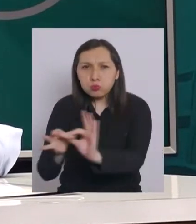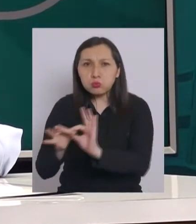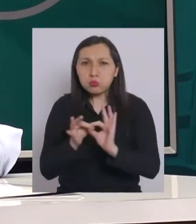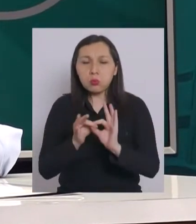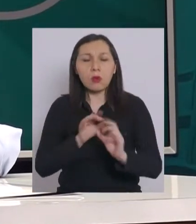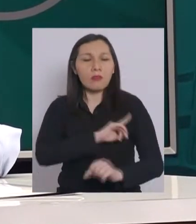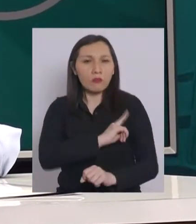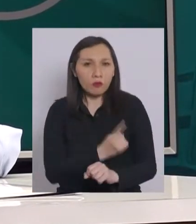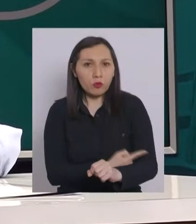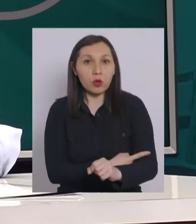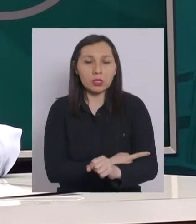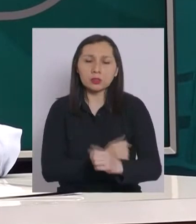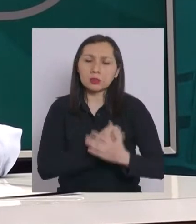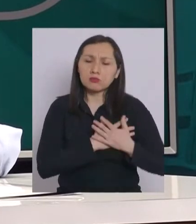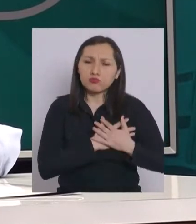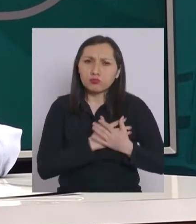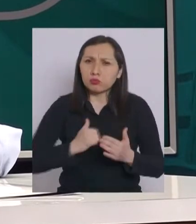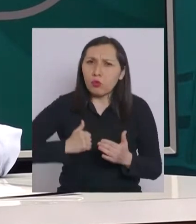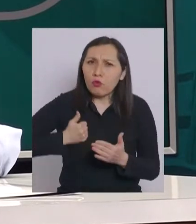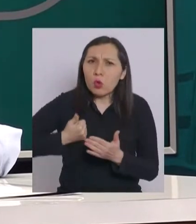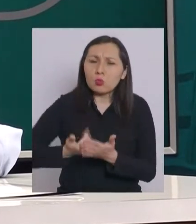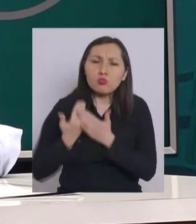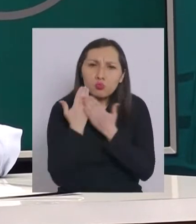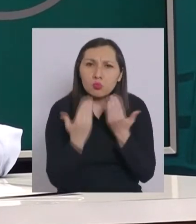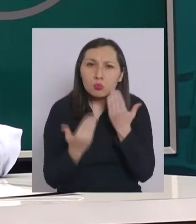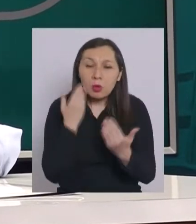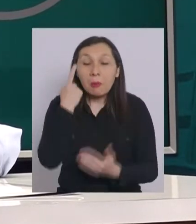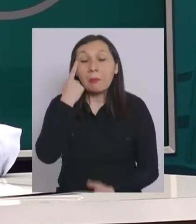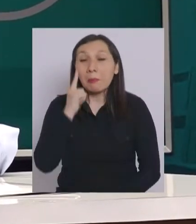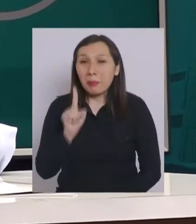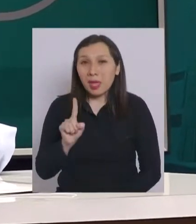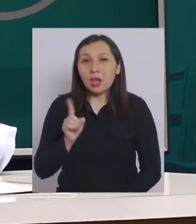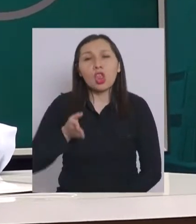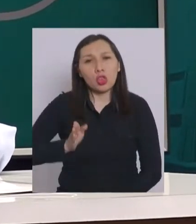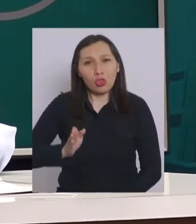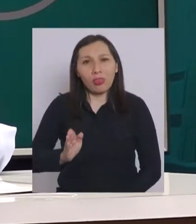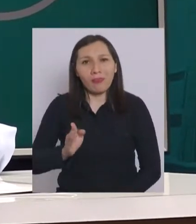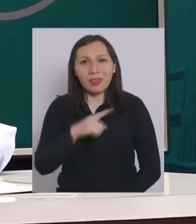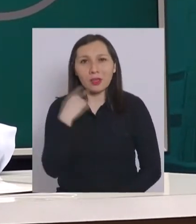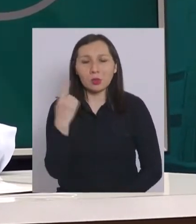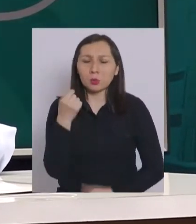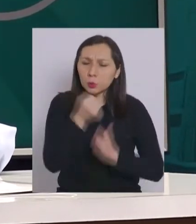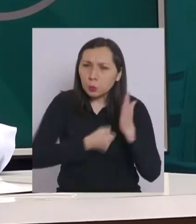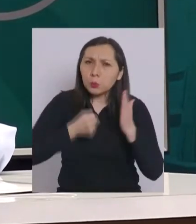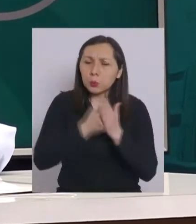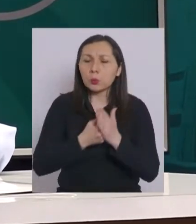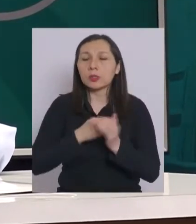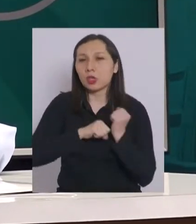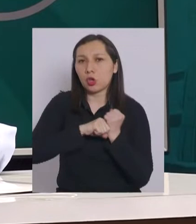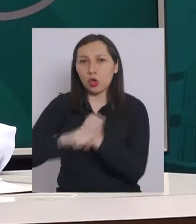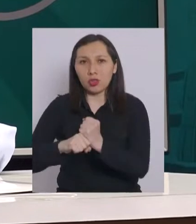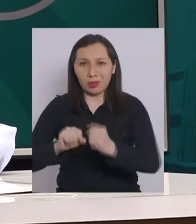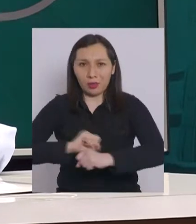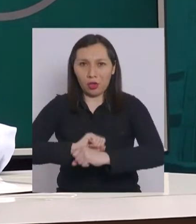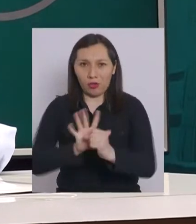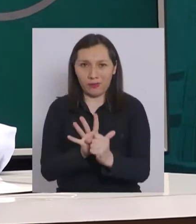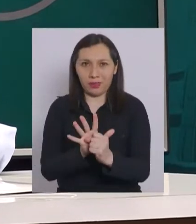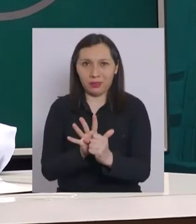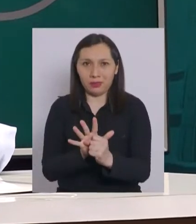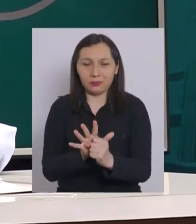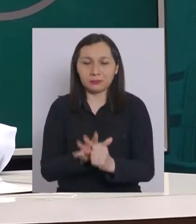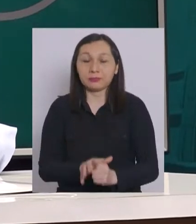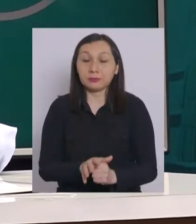responded adequately with unity, strength, and generosity. Nonetheless, our hard task